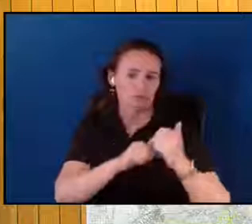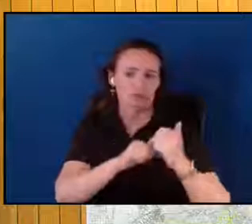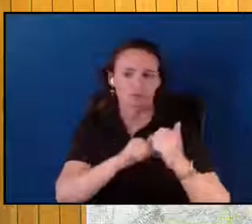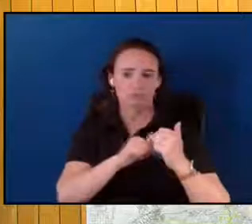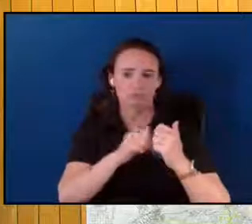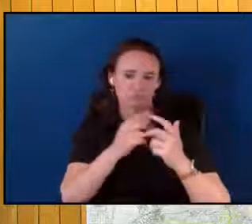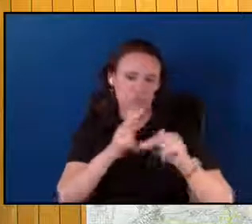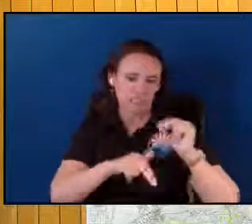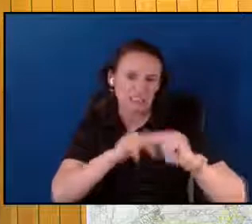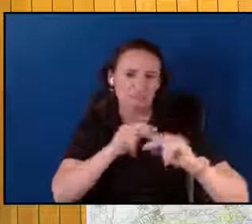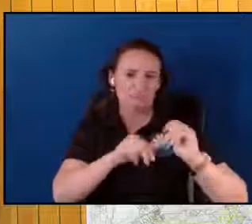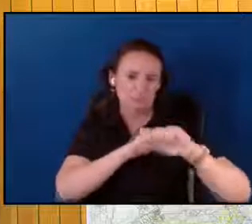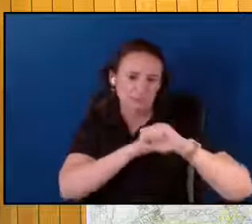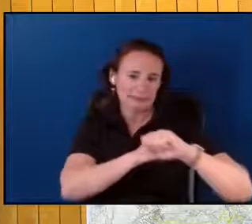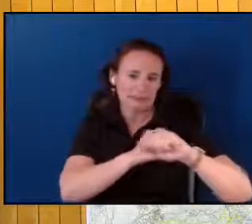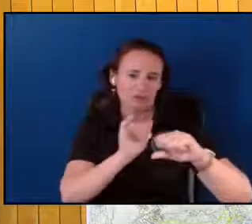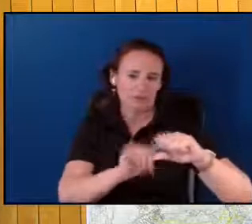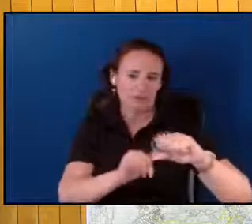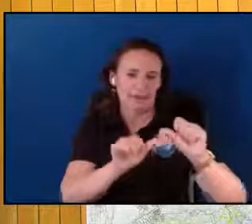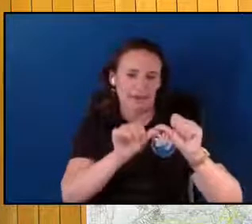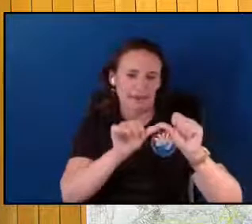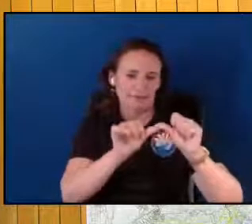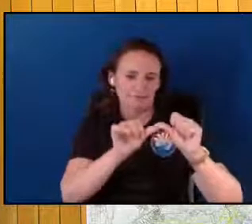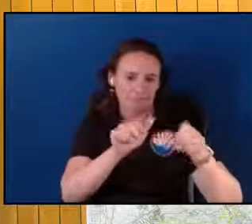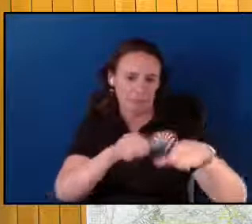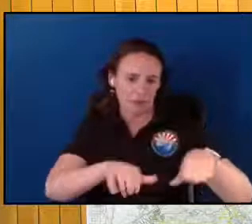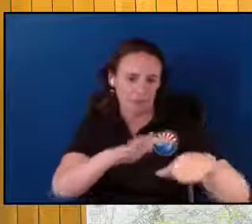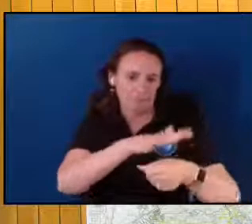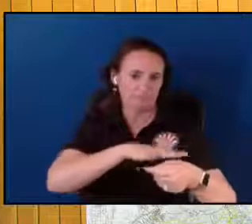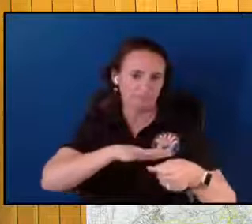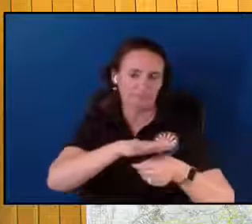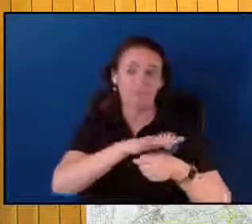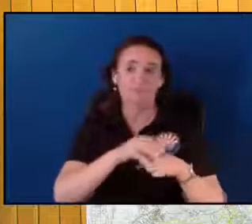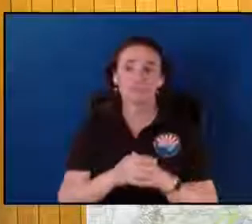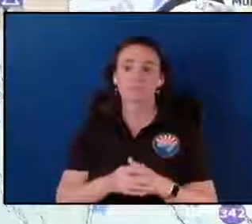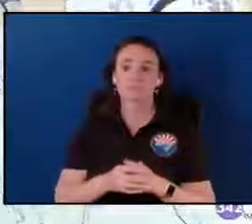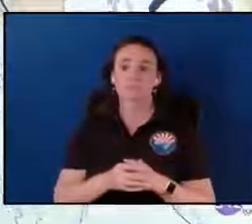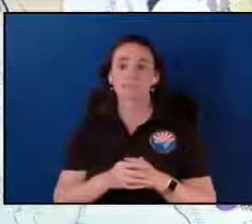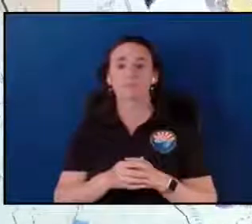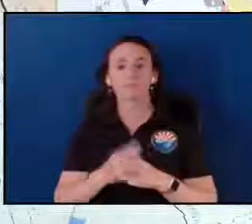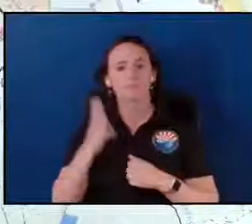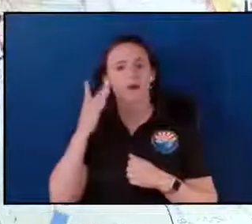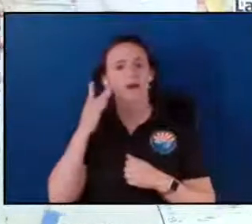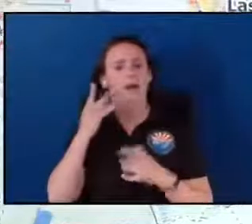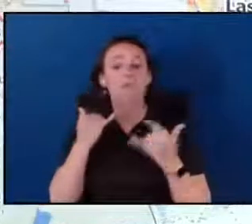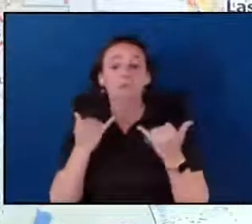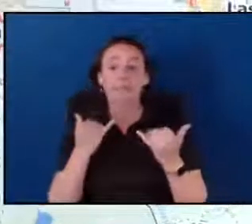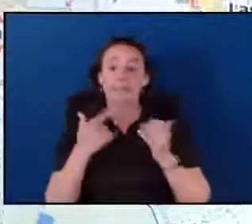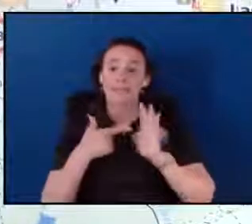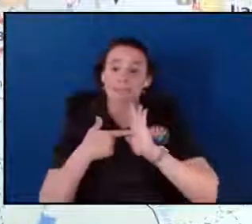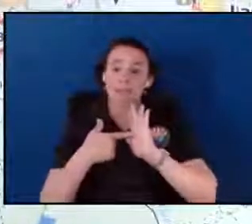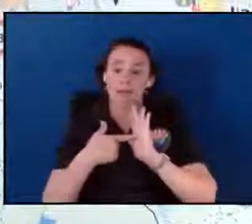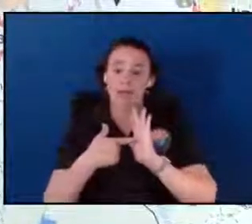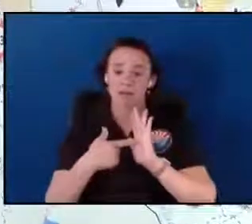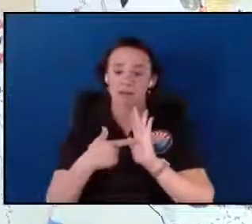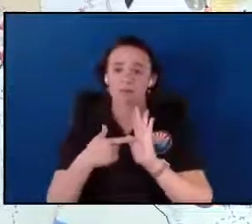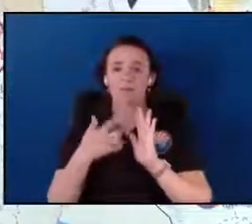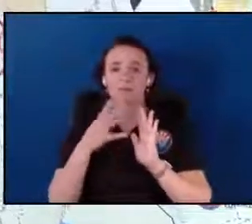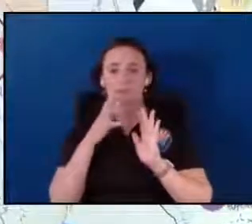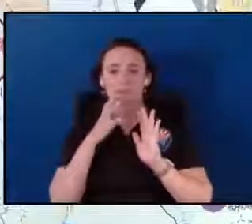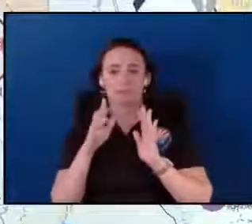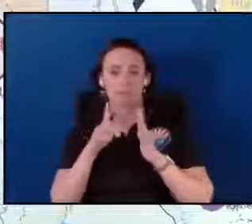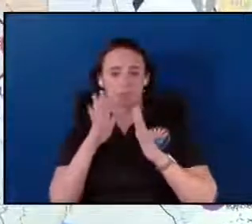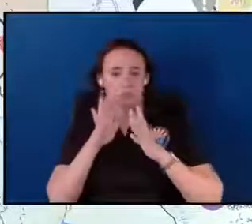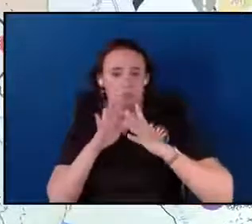is, you know, we did some modeling today where we introduced fire all the way along the northeast side of